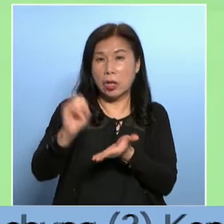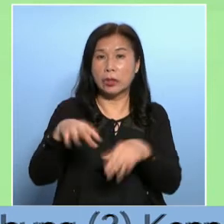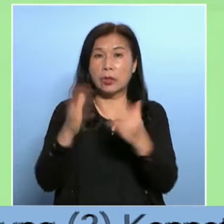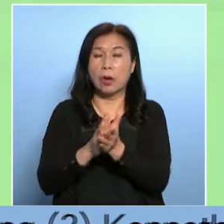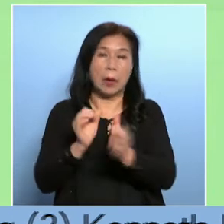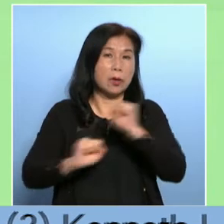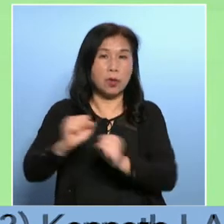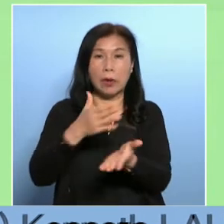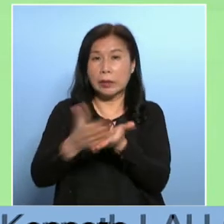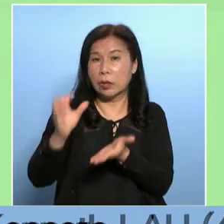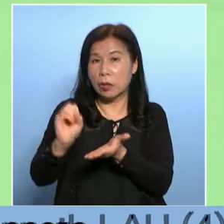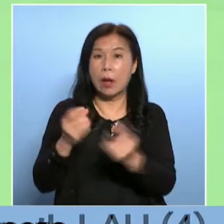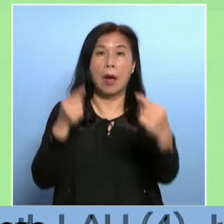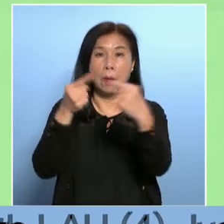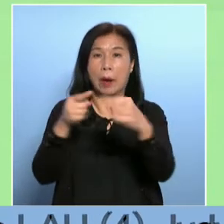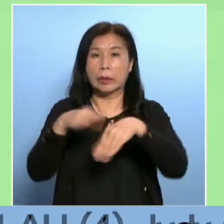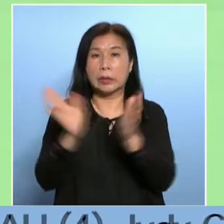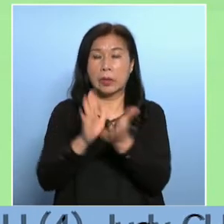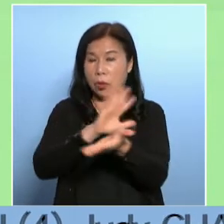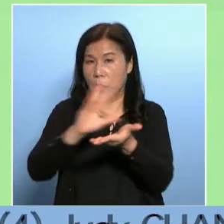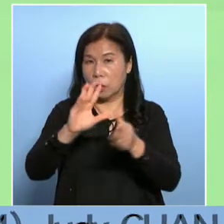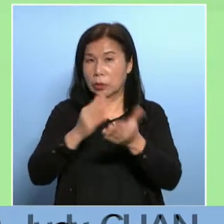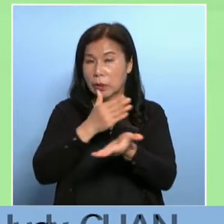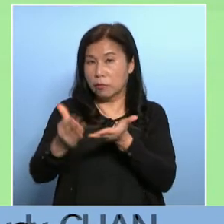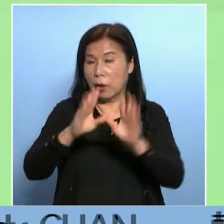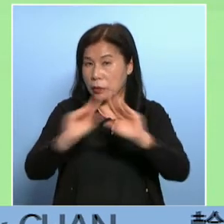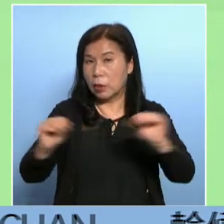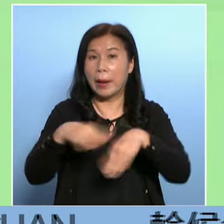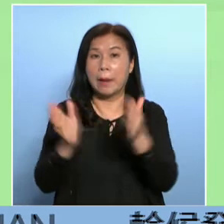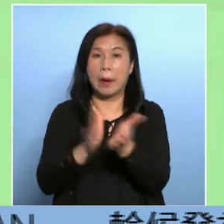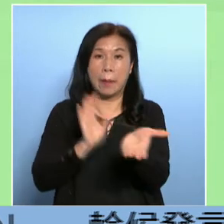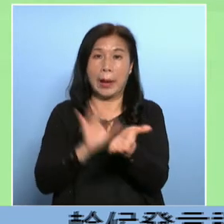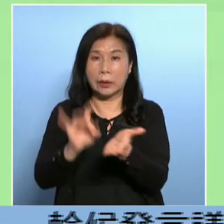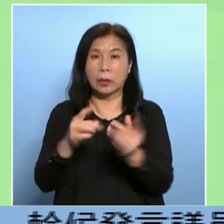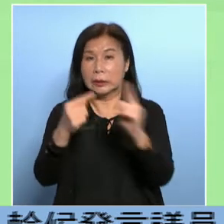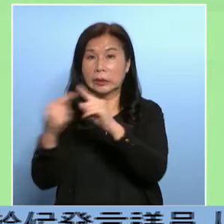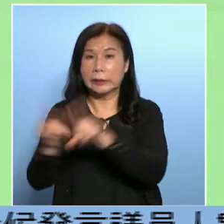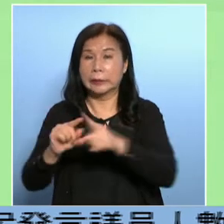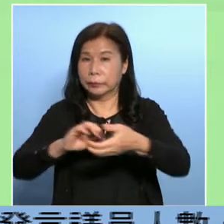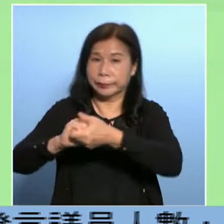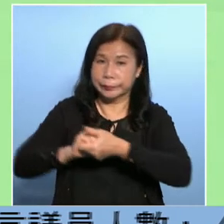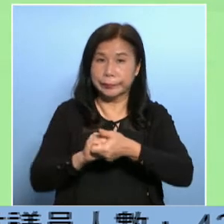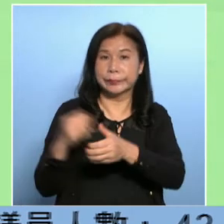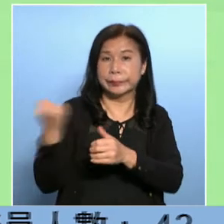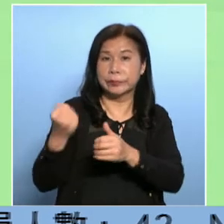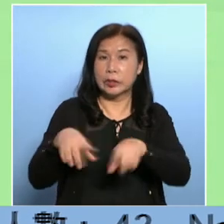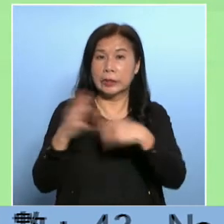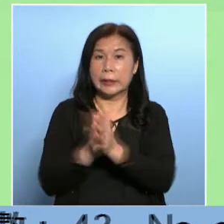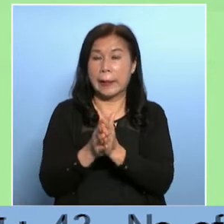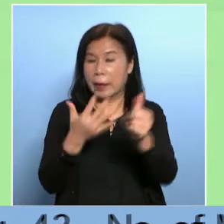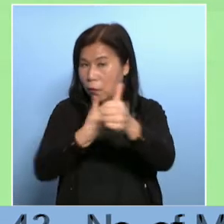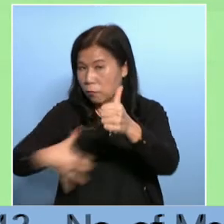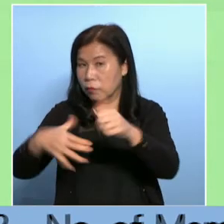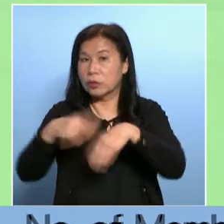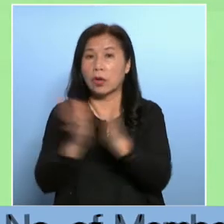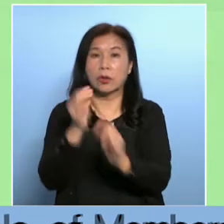to achieve dynamic zero infection with the goal of eliminating the virus. As soon as the whole population